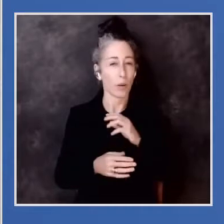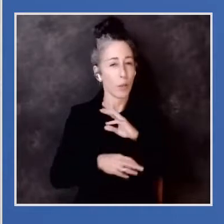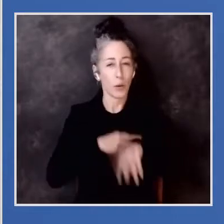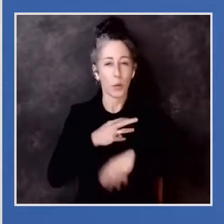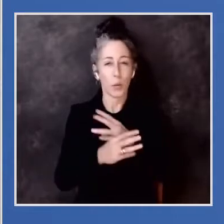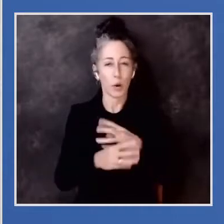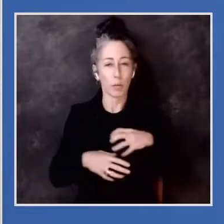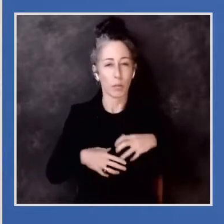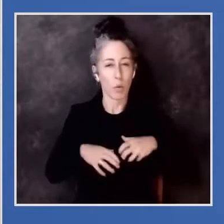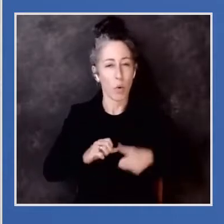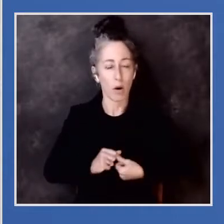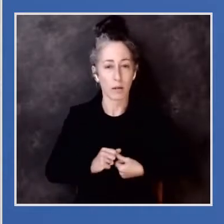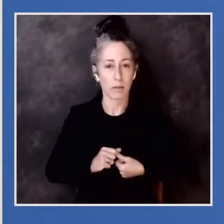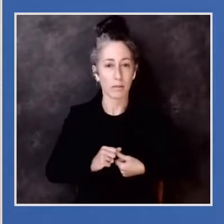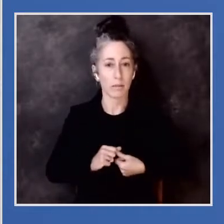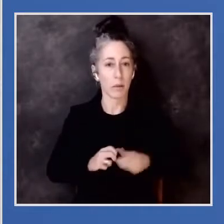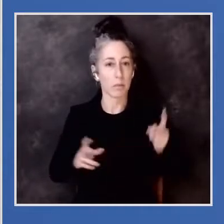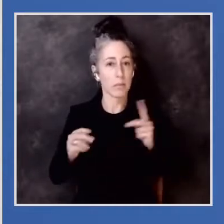leaders wept.